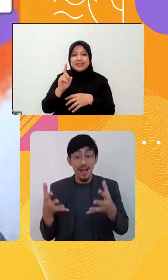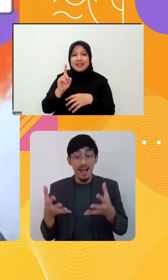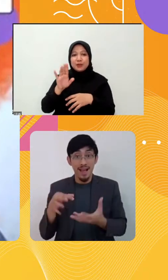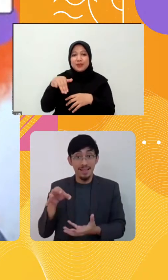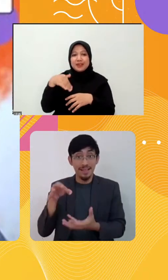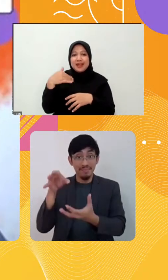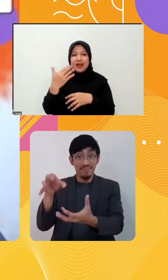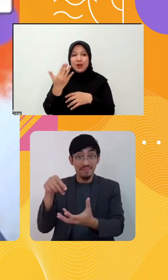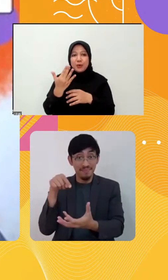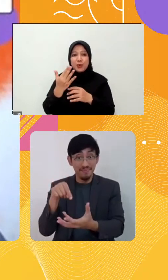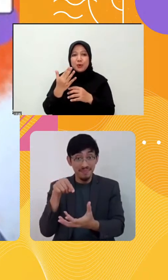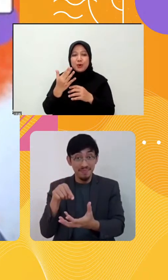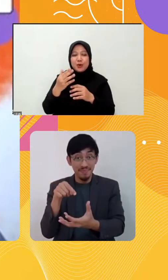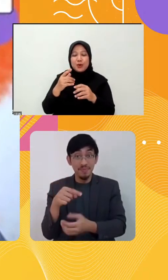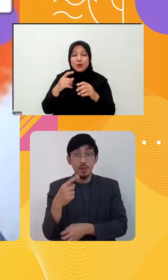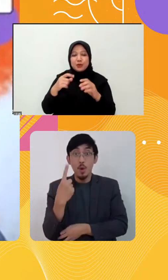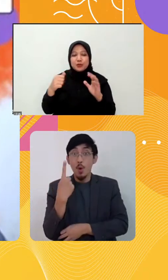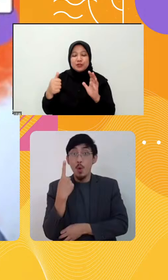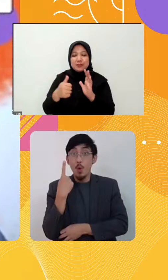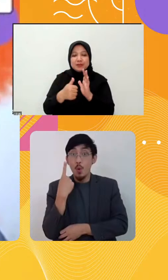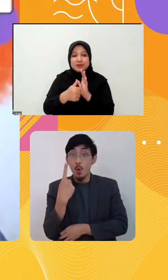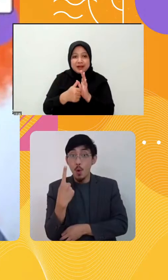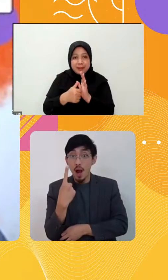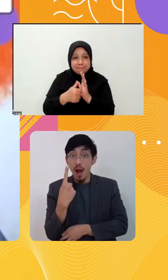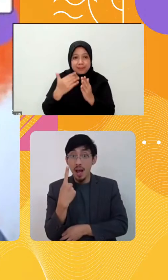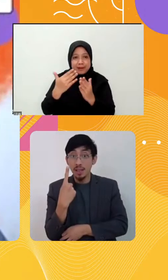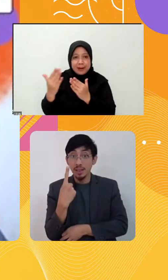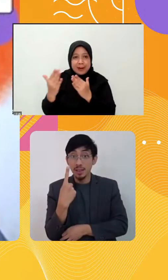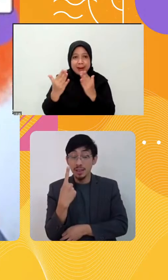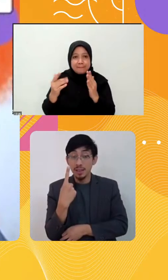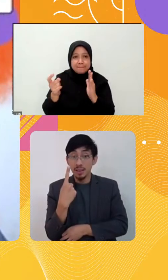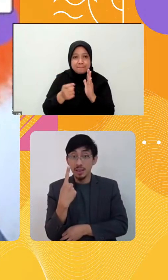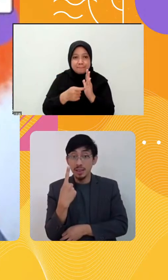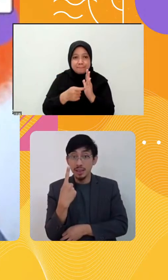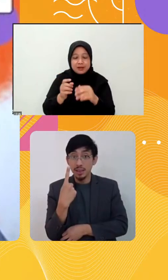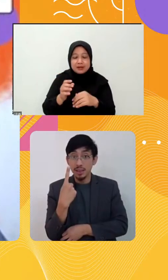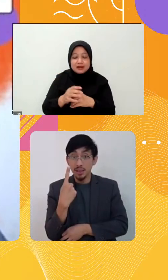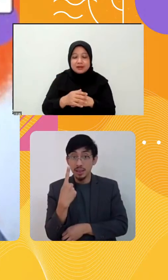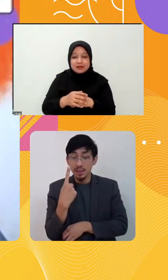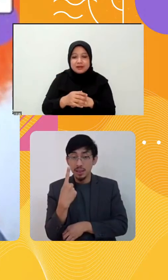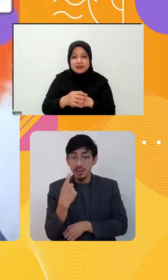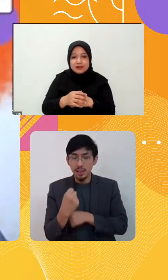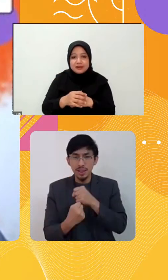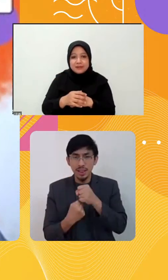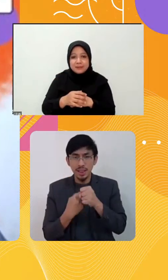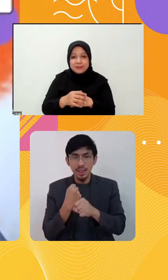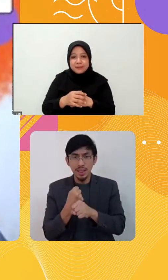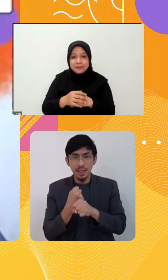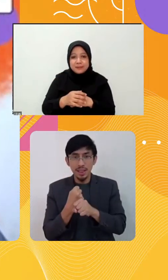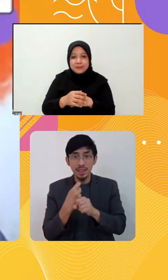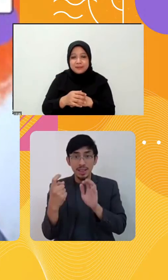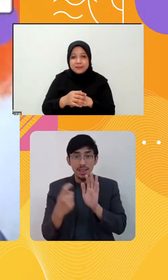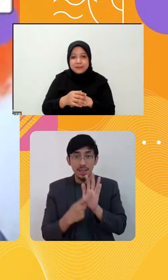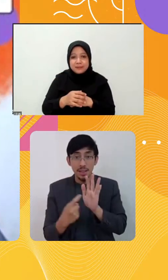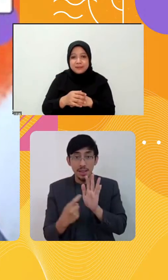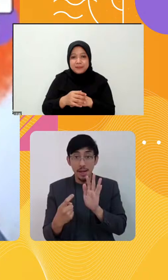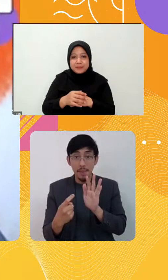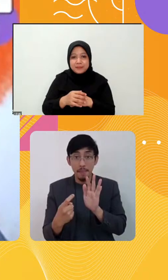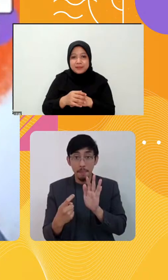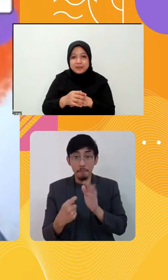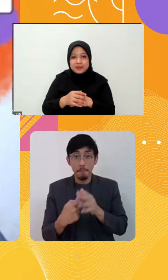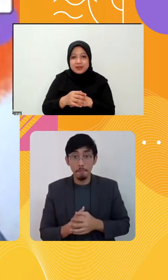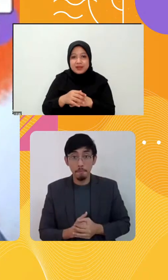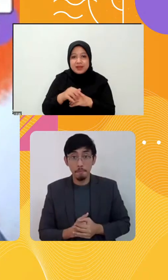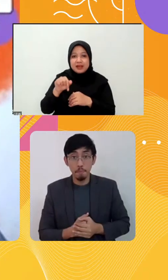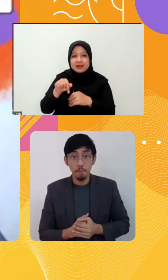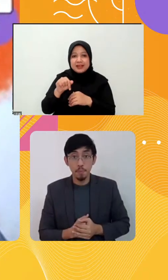the person that have a feedback on the main session. I will